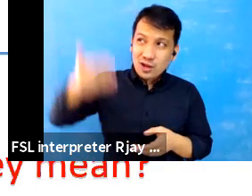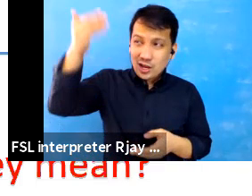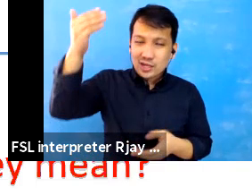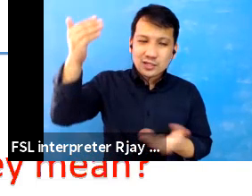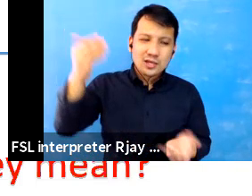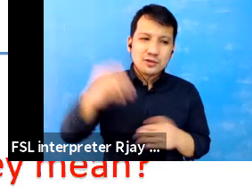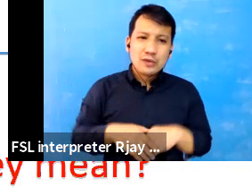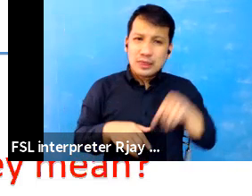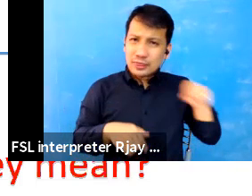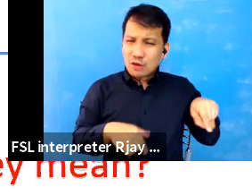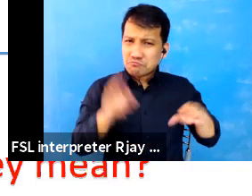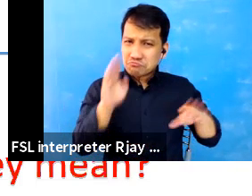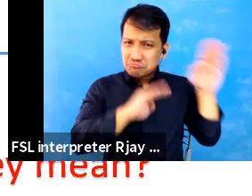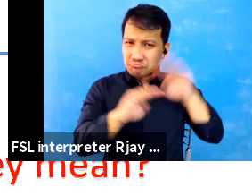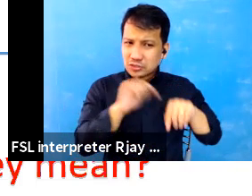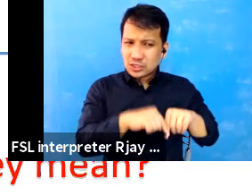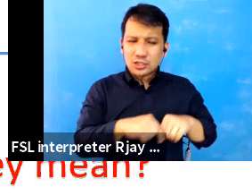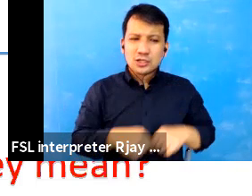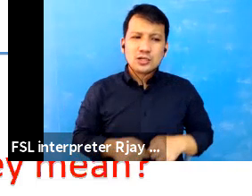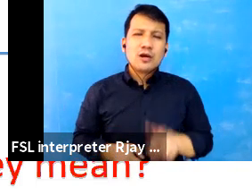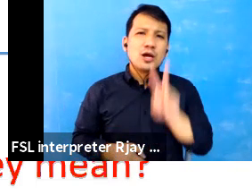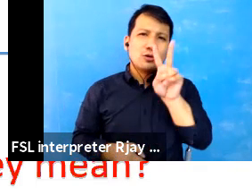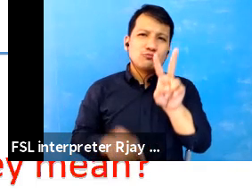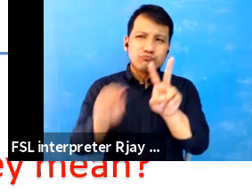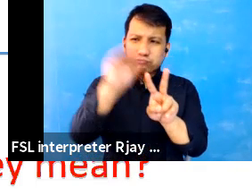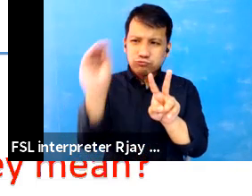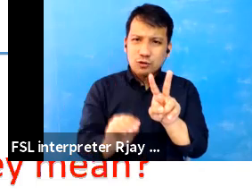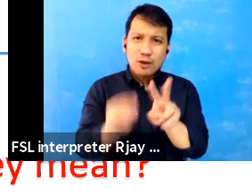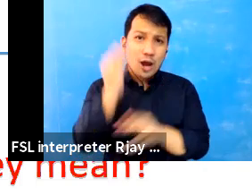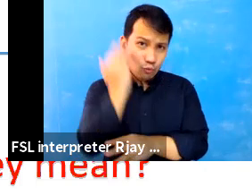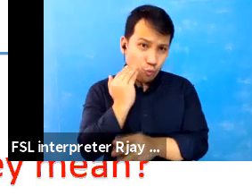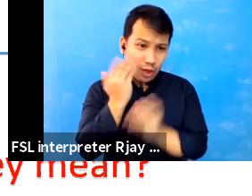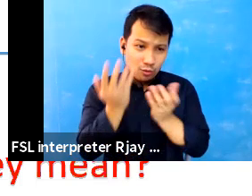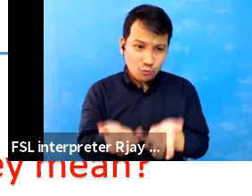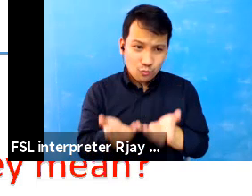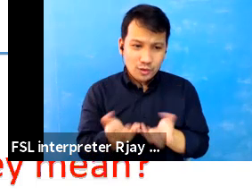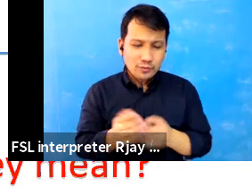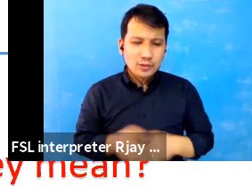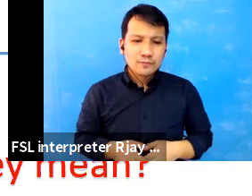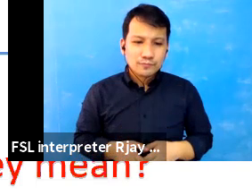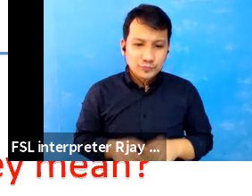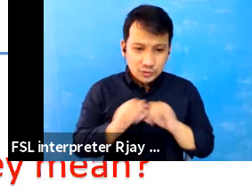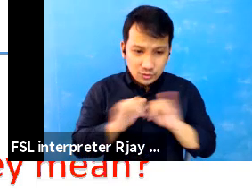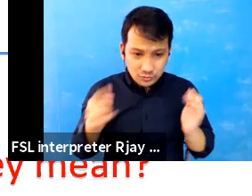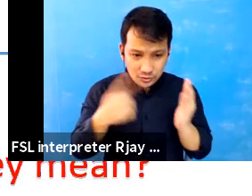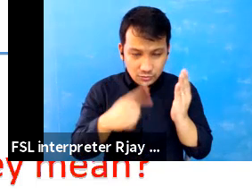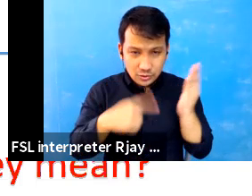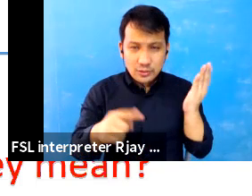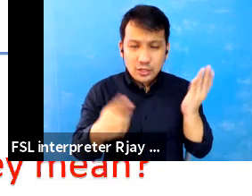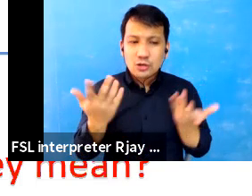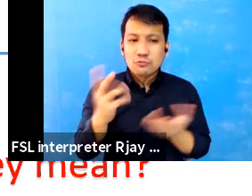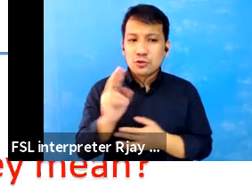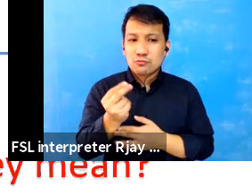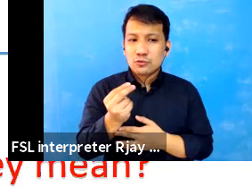a province that reported they had only 2% of underweight. Using the FNRI survey, the FNR